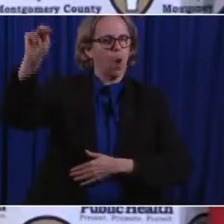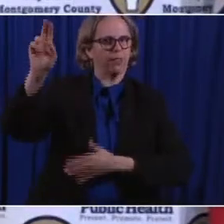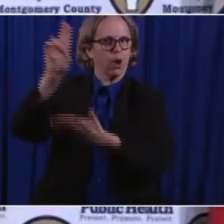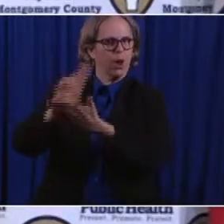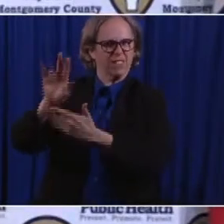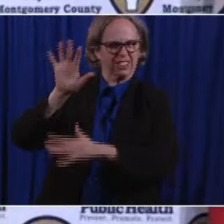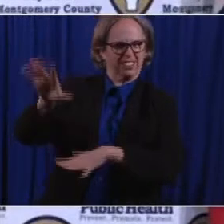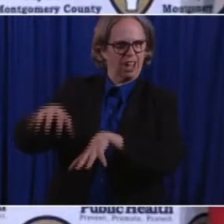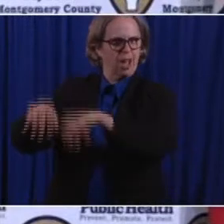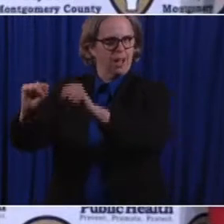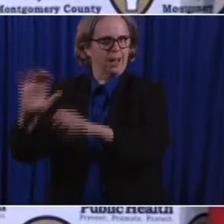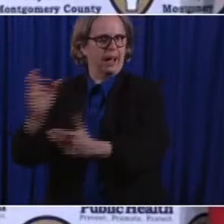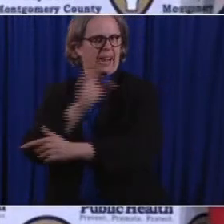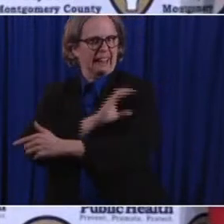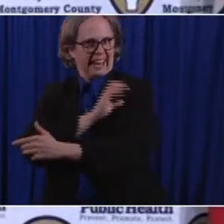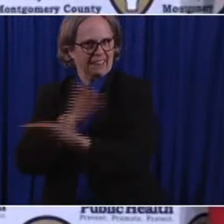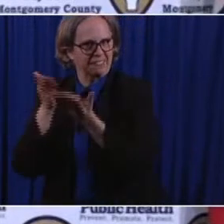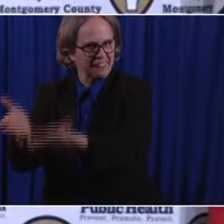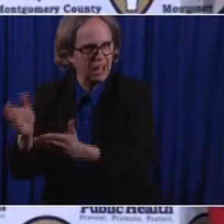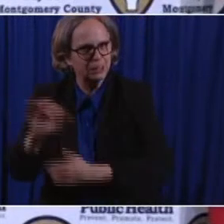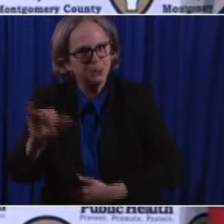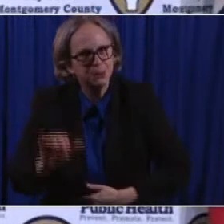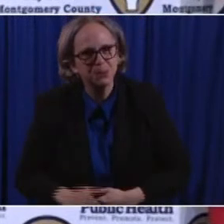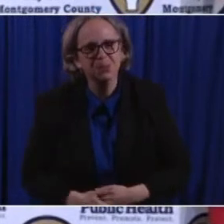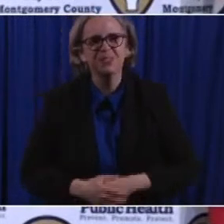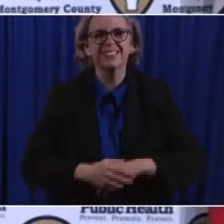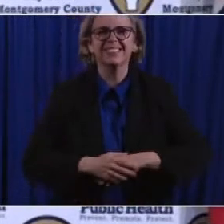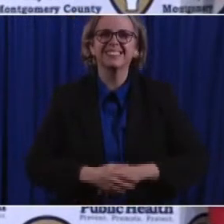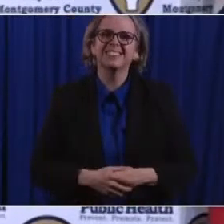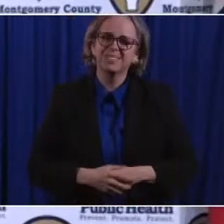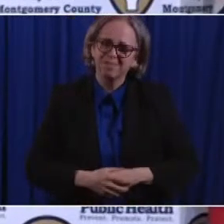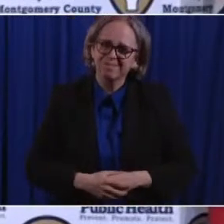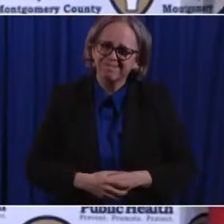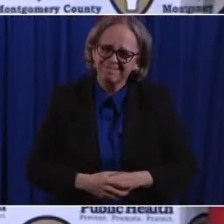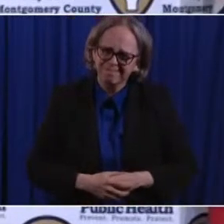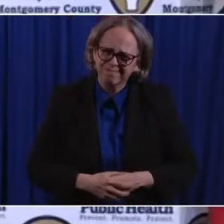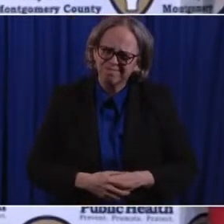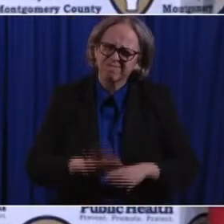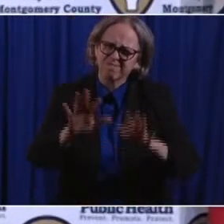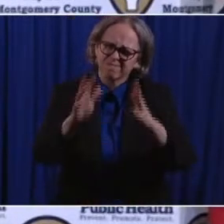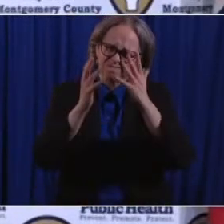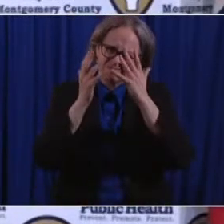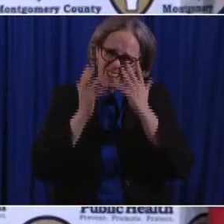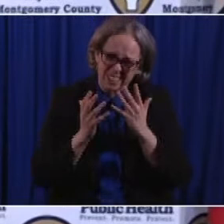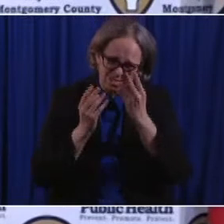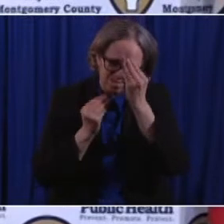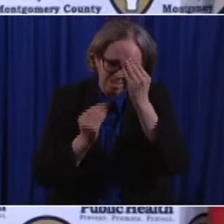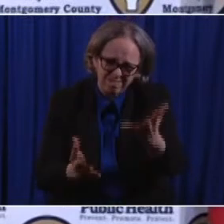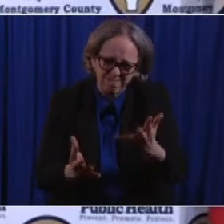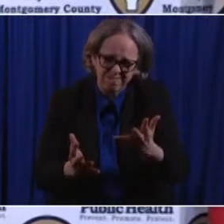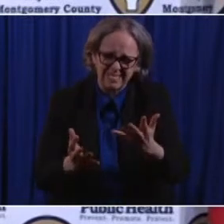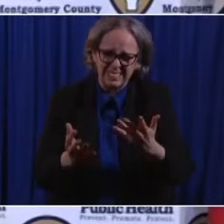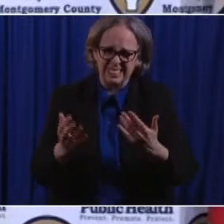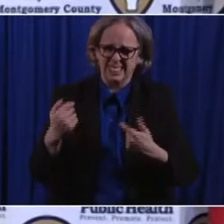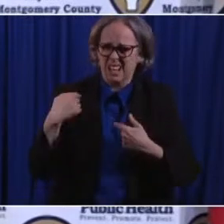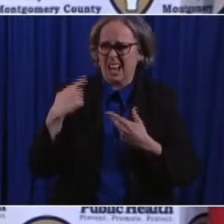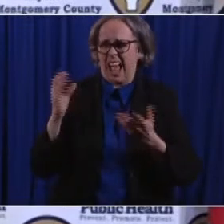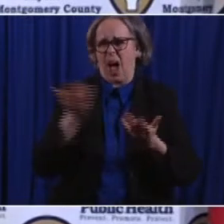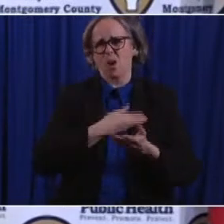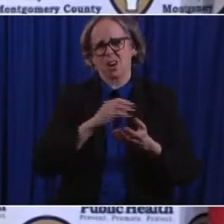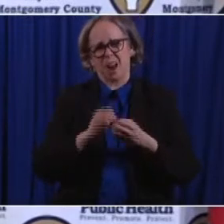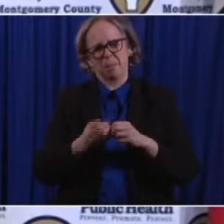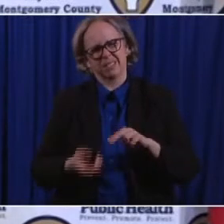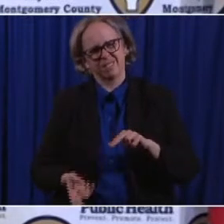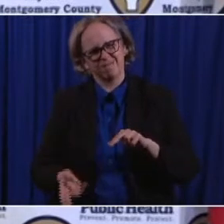an increase, unfortunately, in cases. We saw, first of all, a plateau. Now what we're seeing